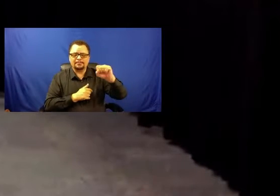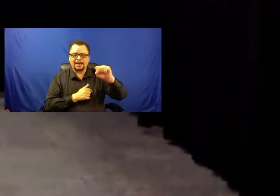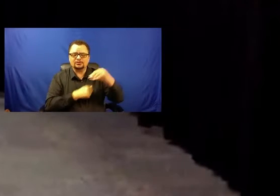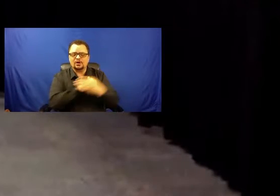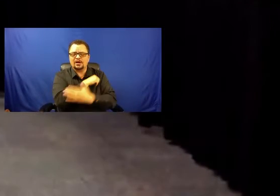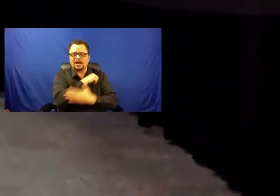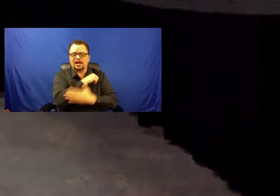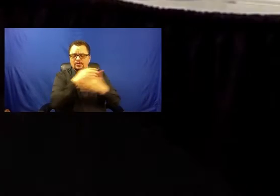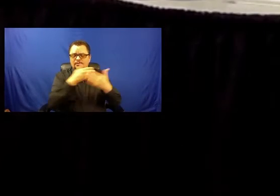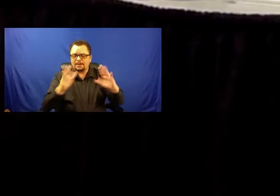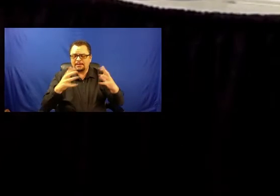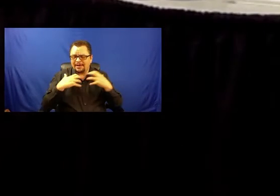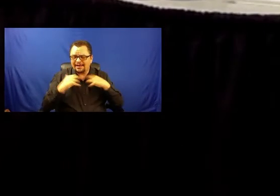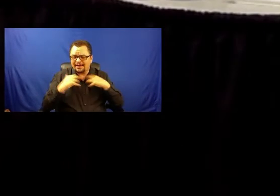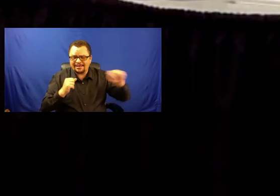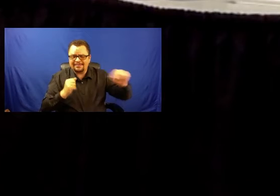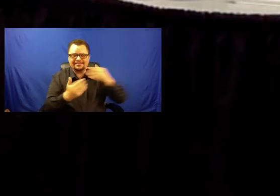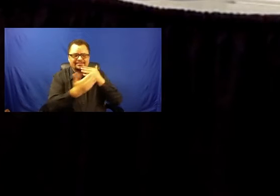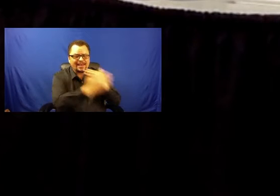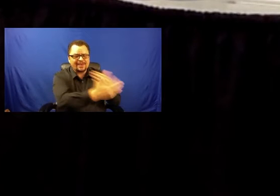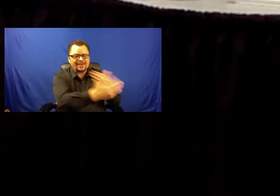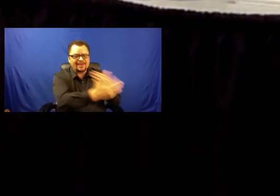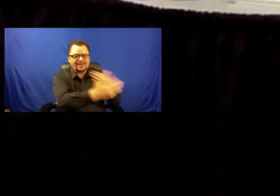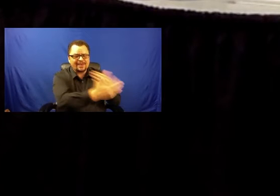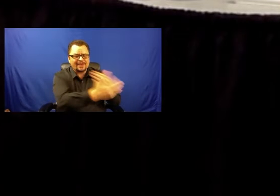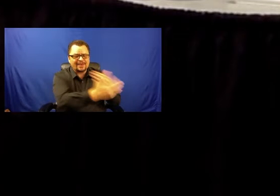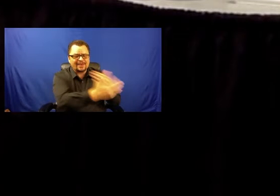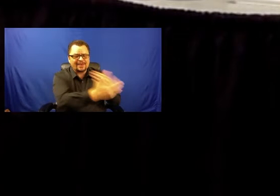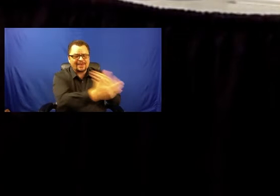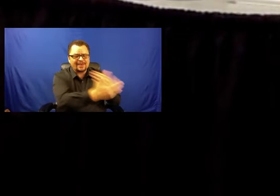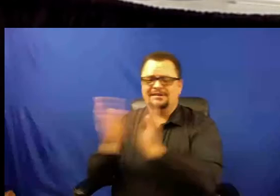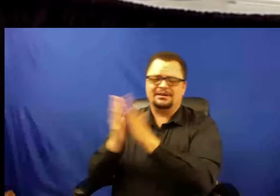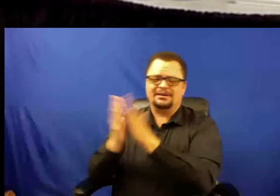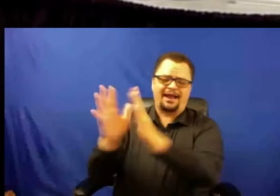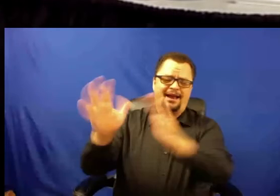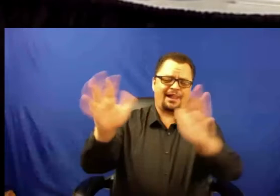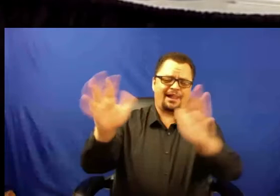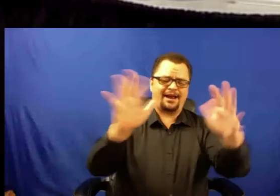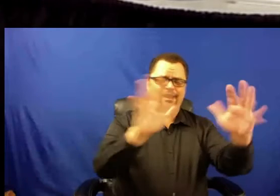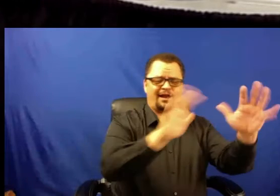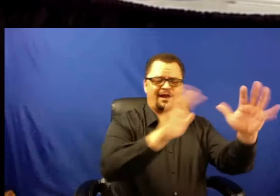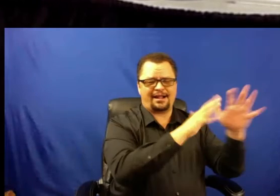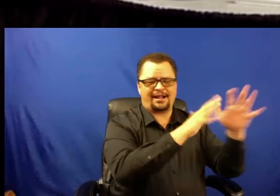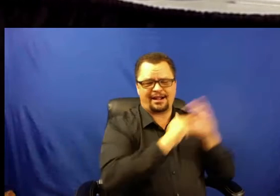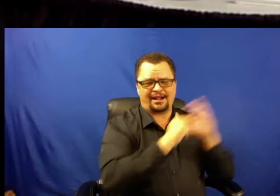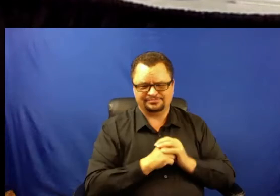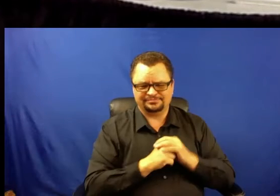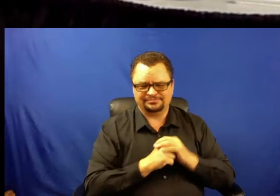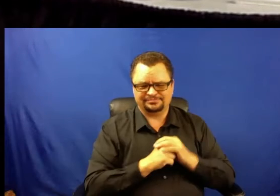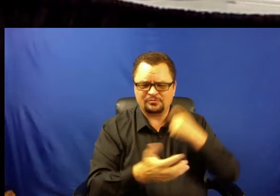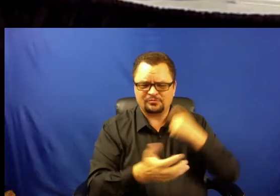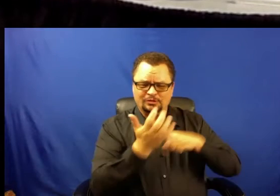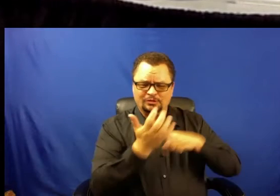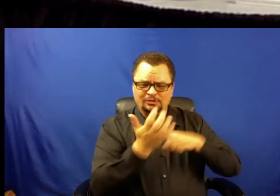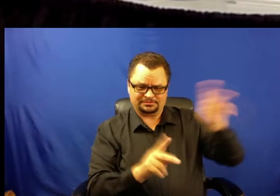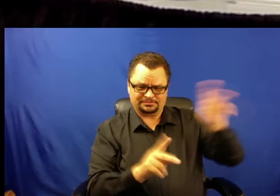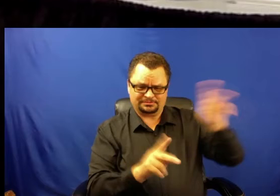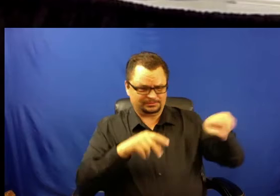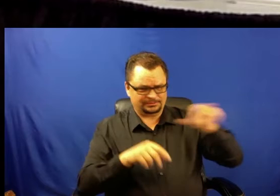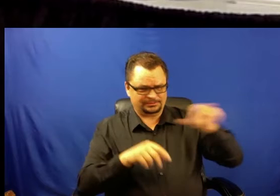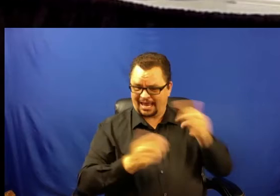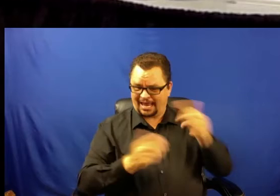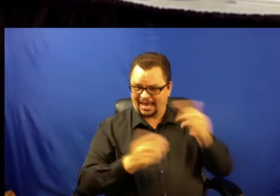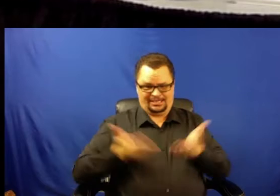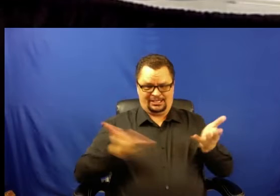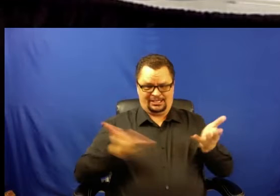Recognitions to make that with those that are not with us beyond Ted Colas. We work continuously with the